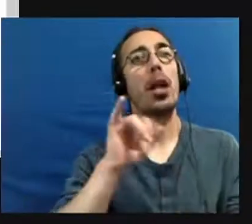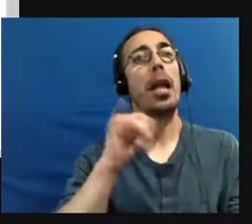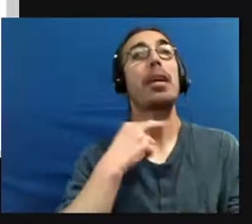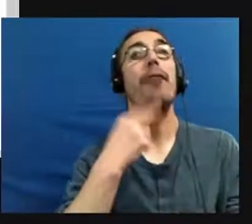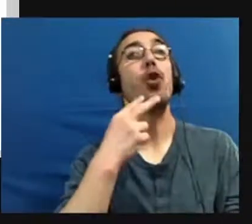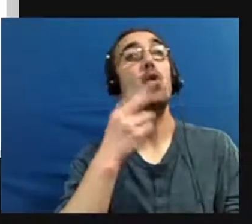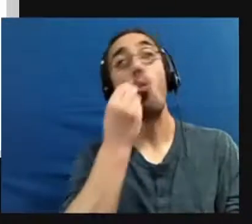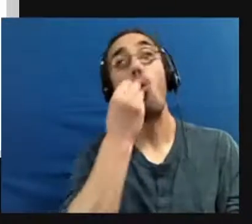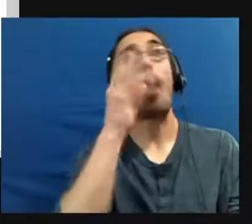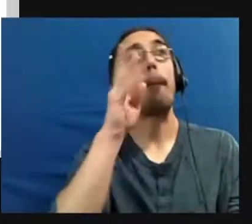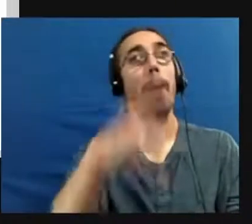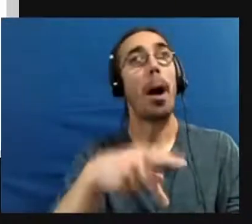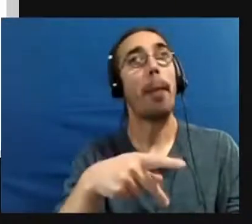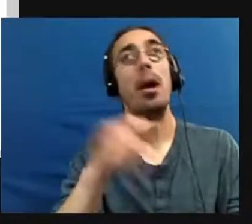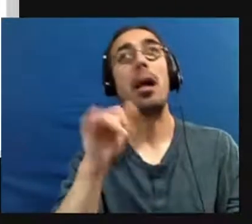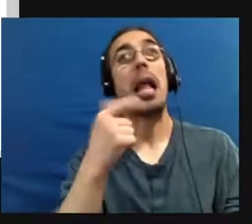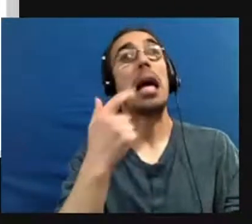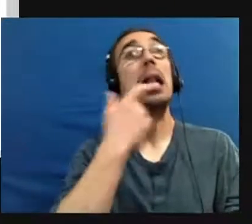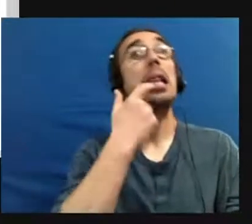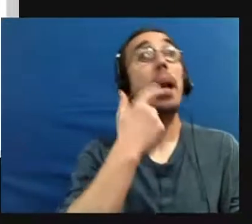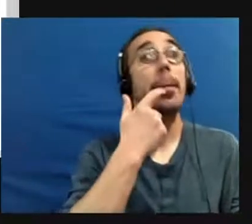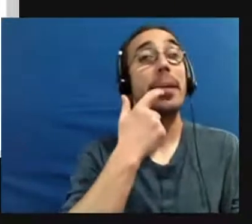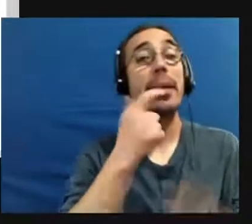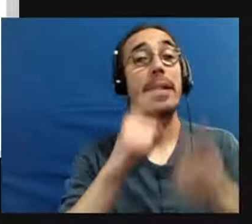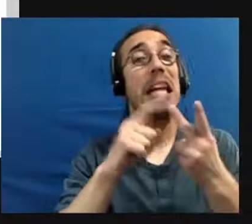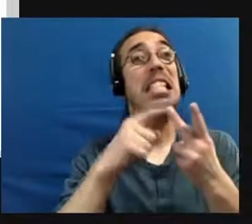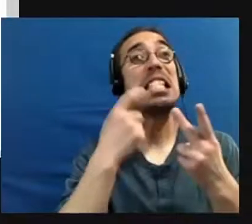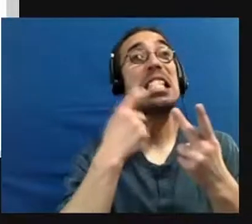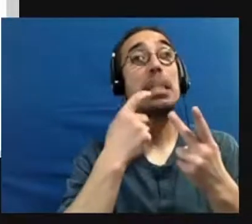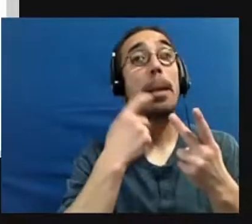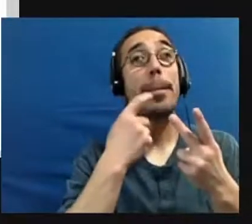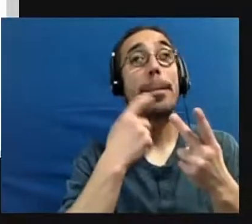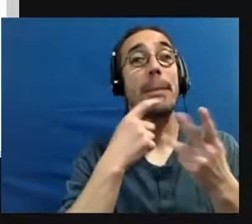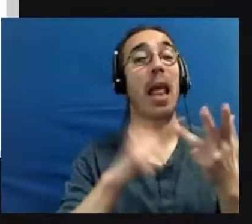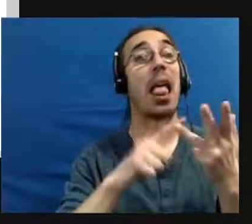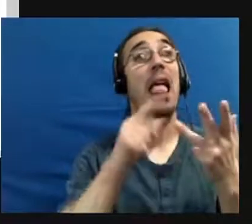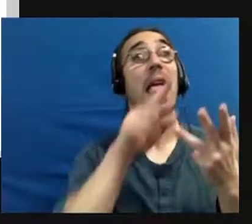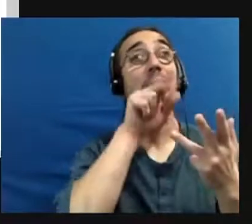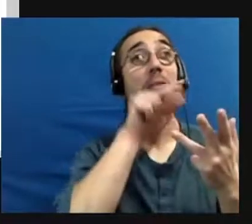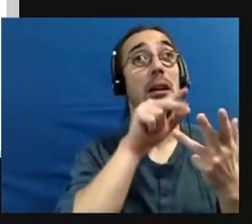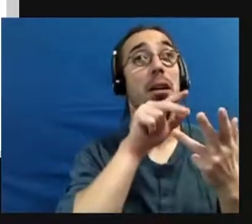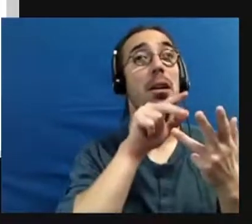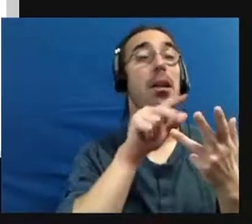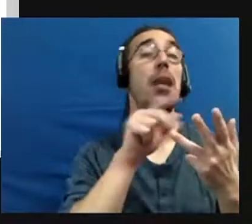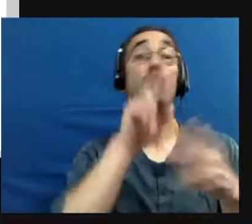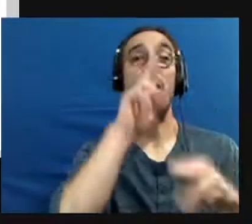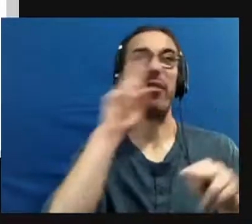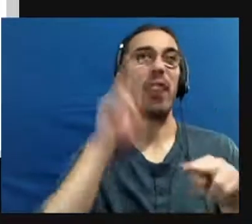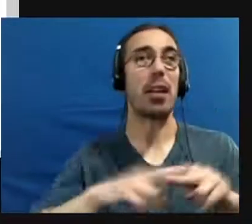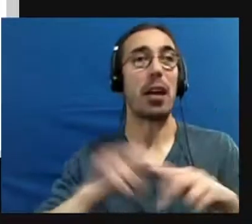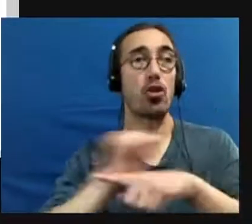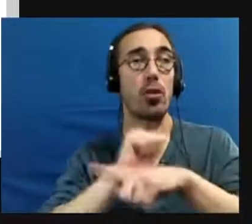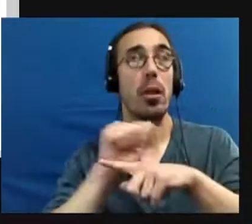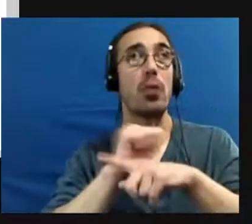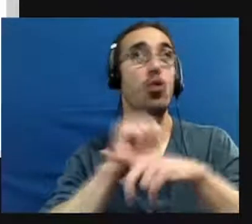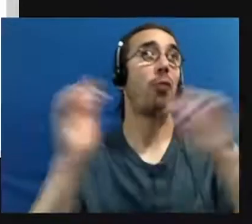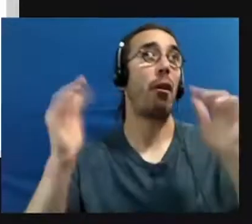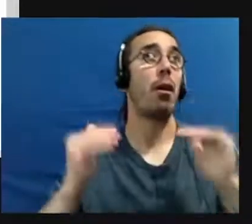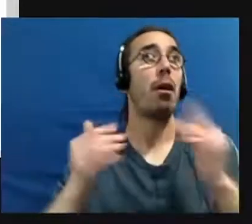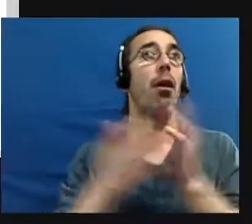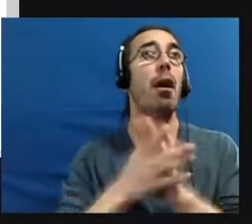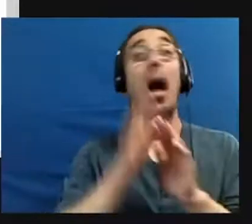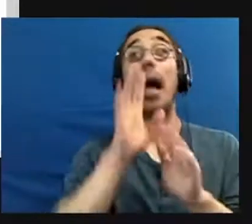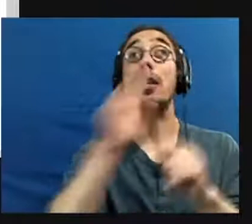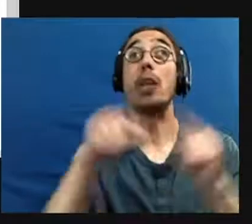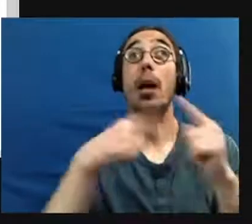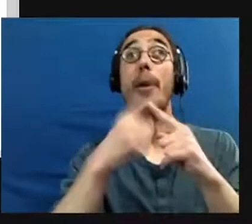like lips, teeth, tip of the tongue, and that kind of thing, which are just really fun. And I could talk about that all day, but